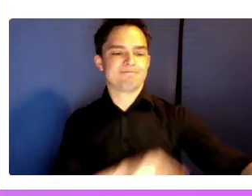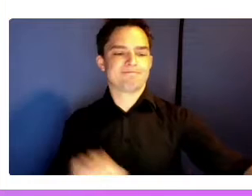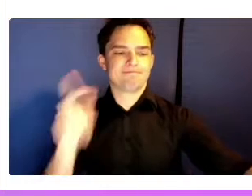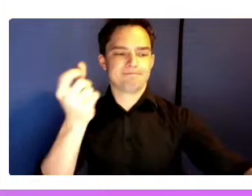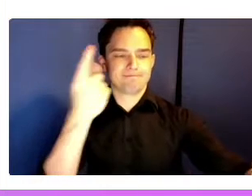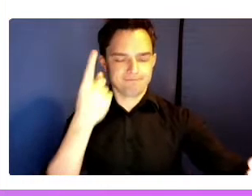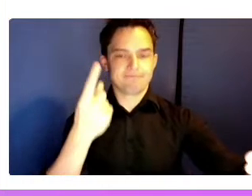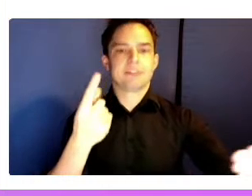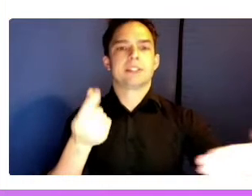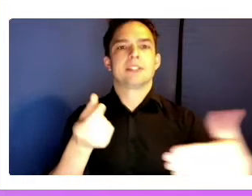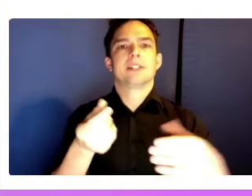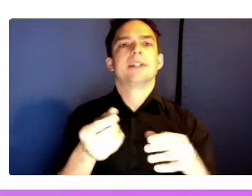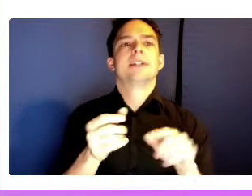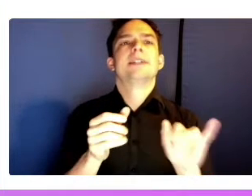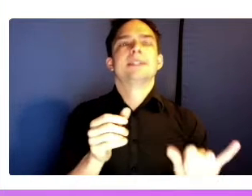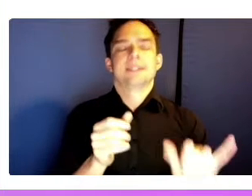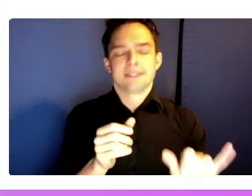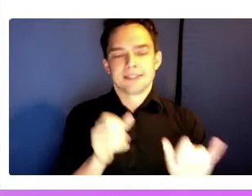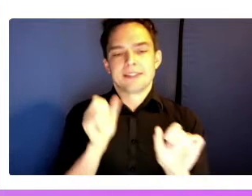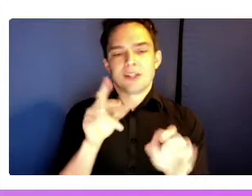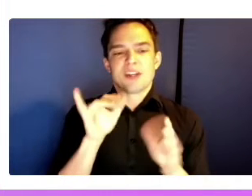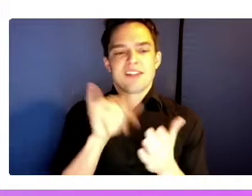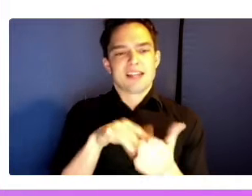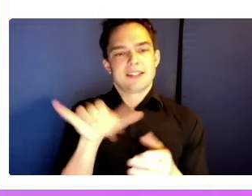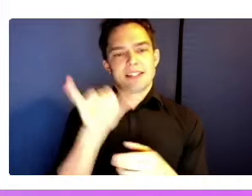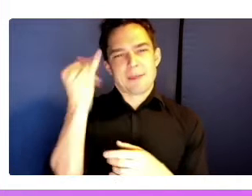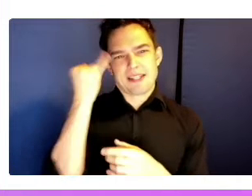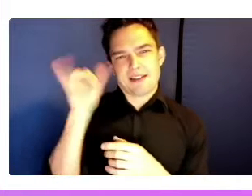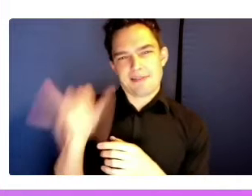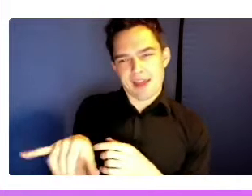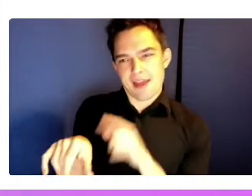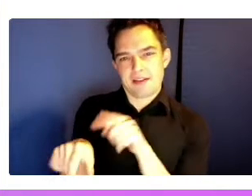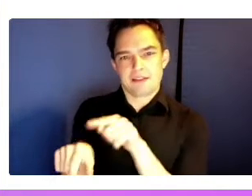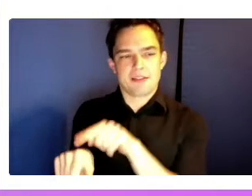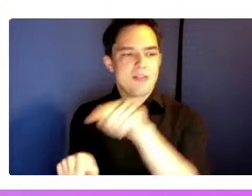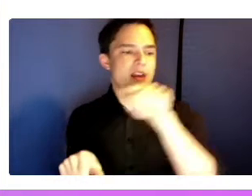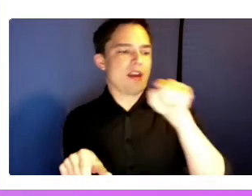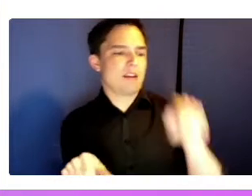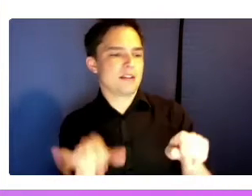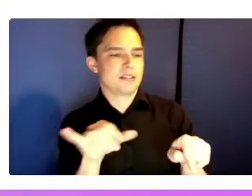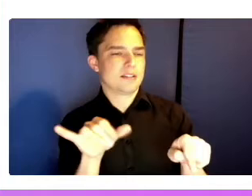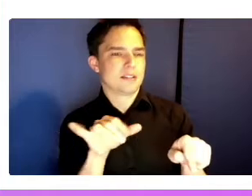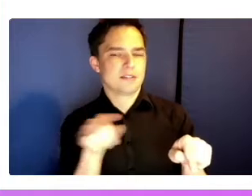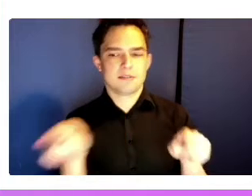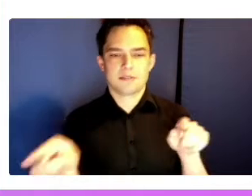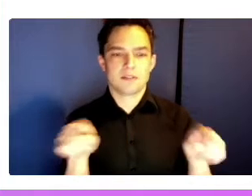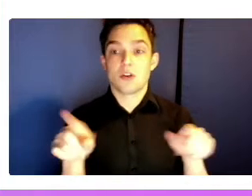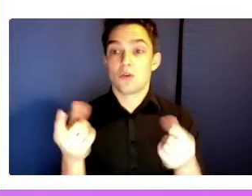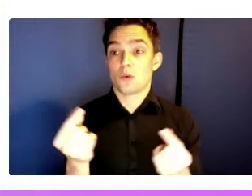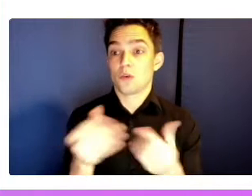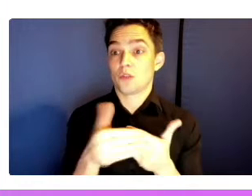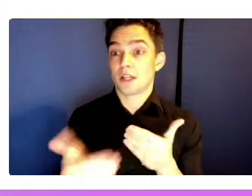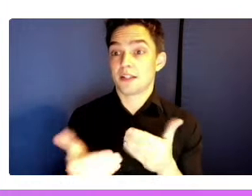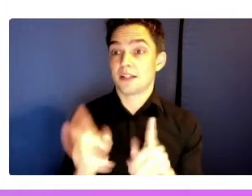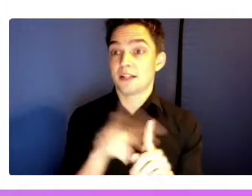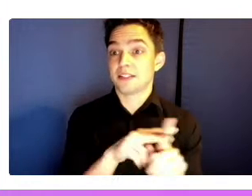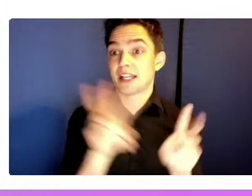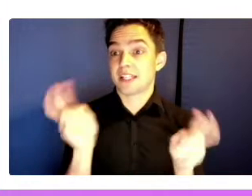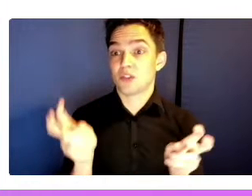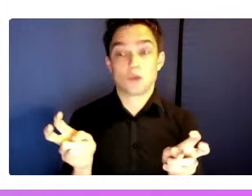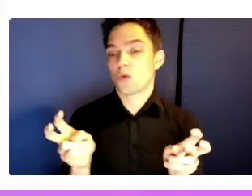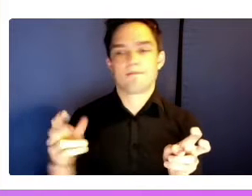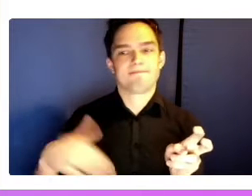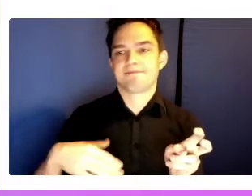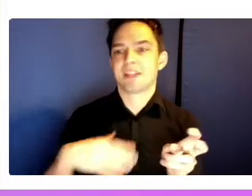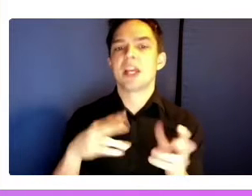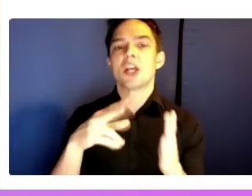of understood like, oh, okay, this is similar to that. So what did he do next? Did he assign issues? No, he